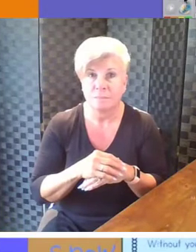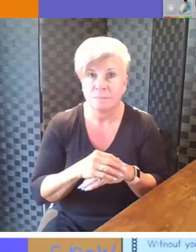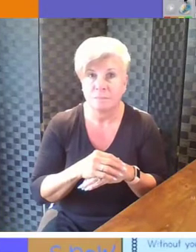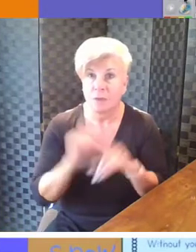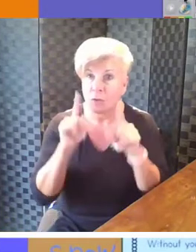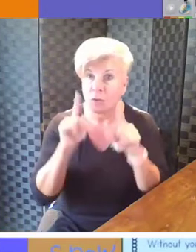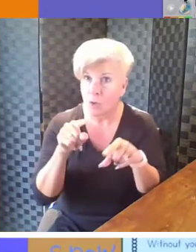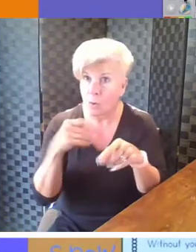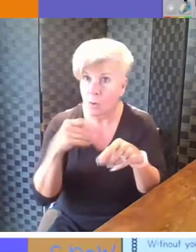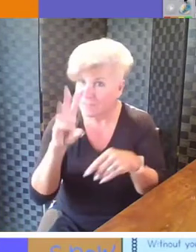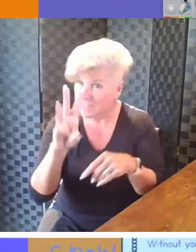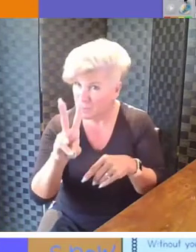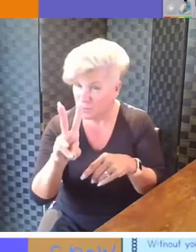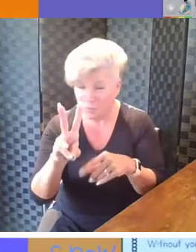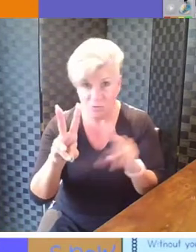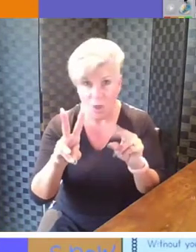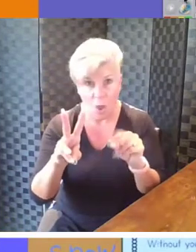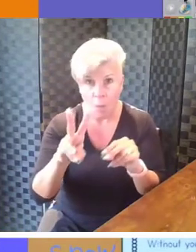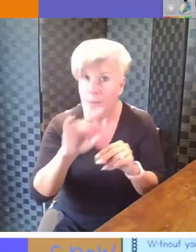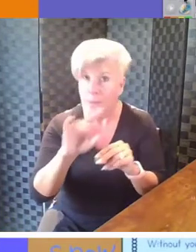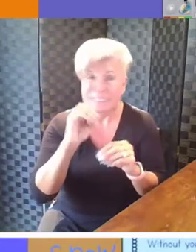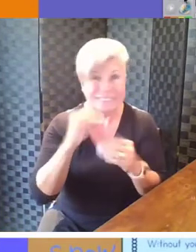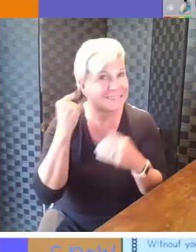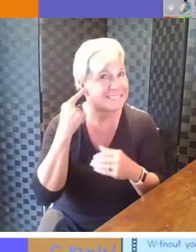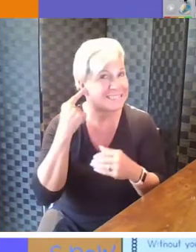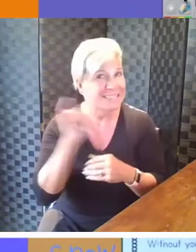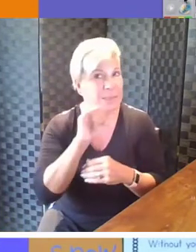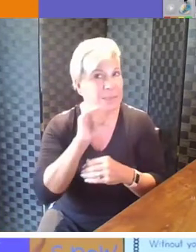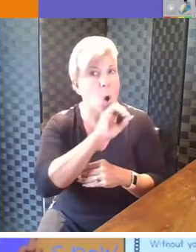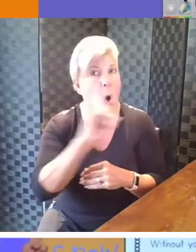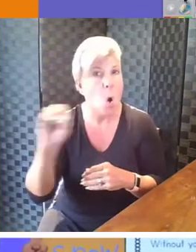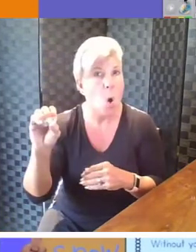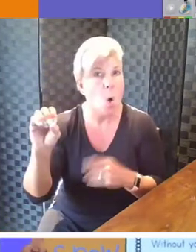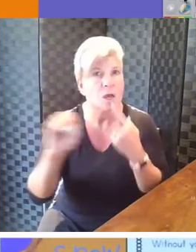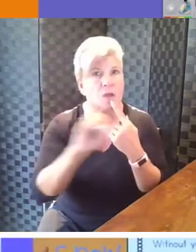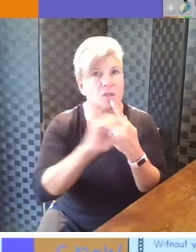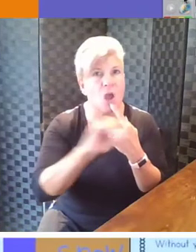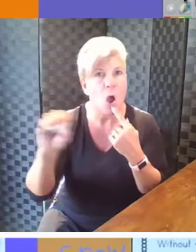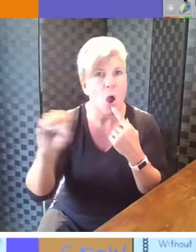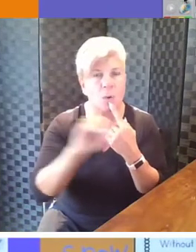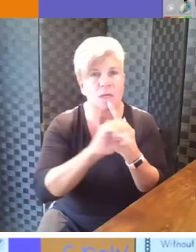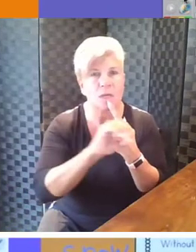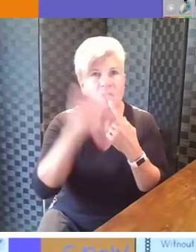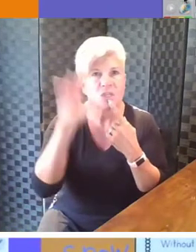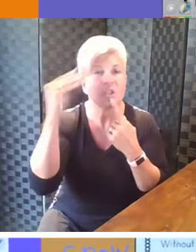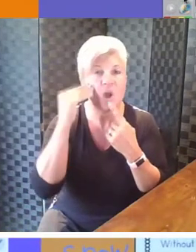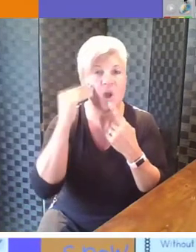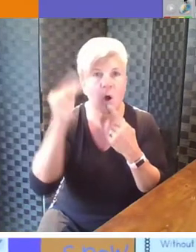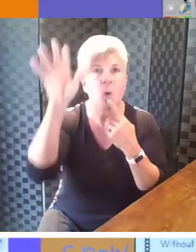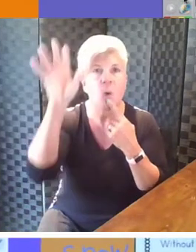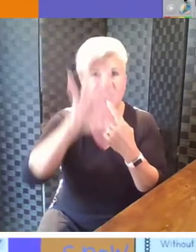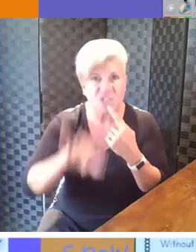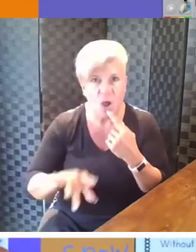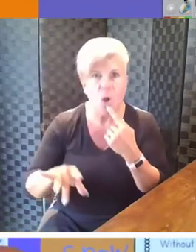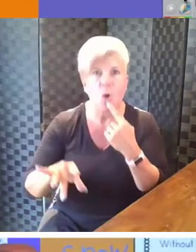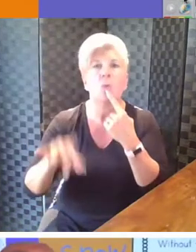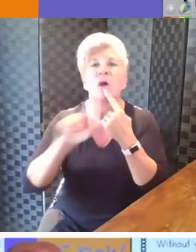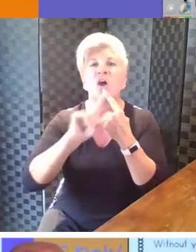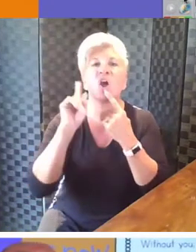Does go end with a W? No, it's just a two-letter word, but it still rhymes. No, snow, go,